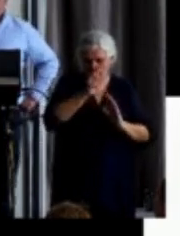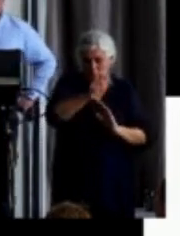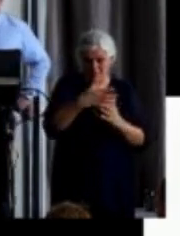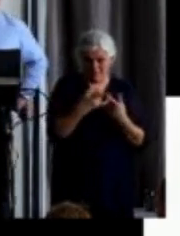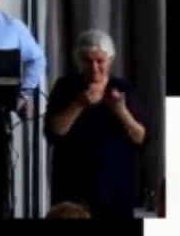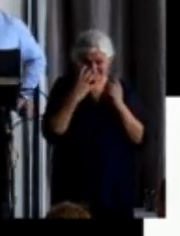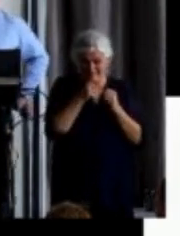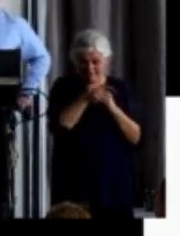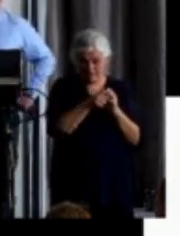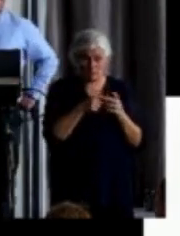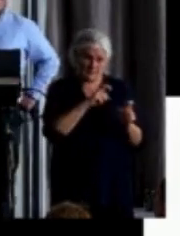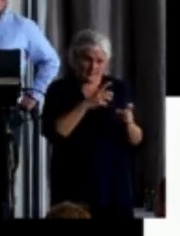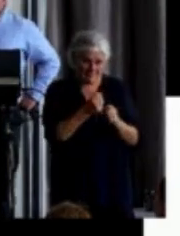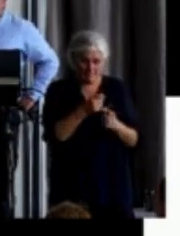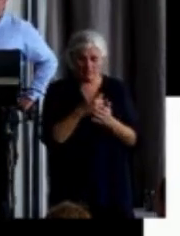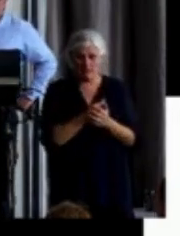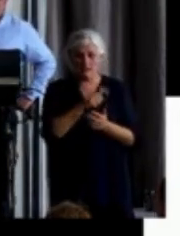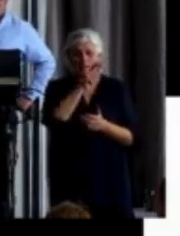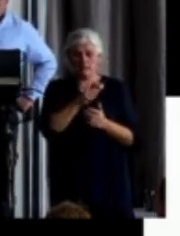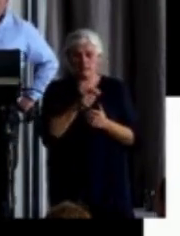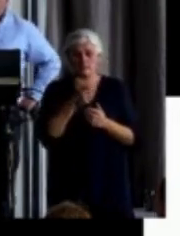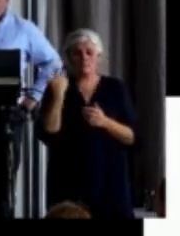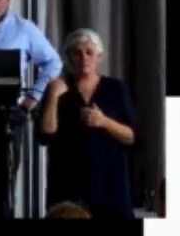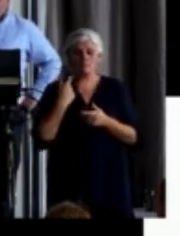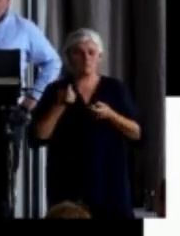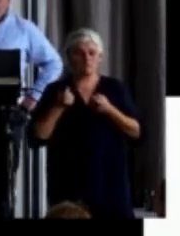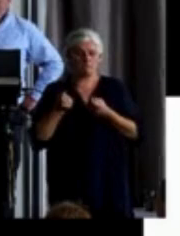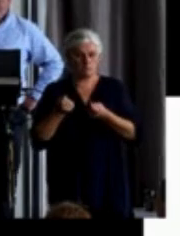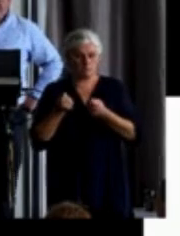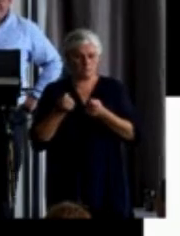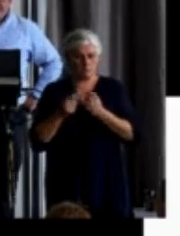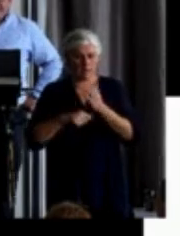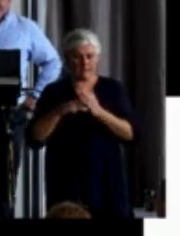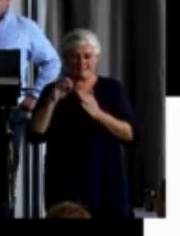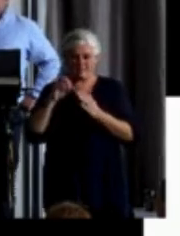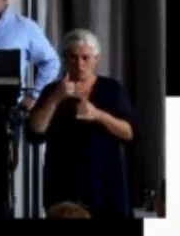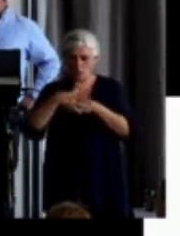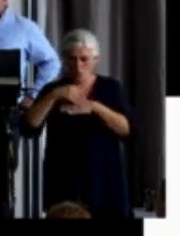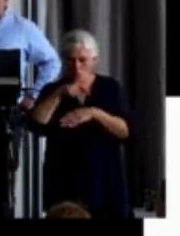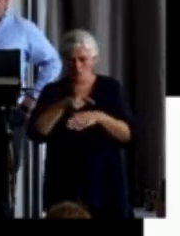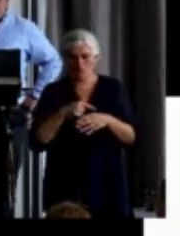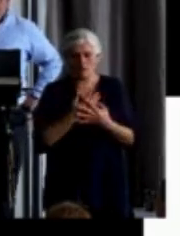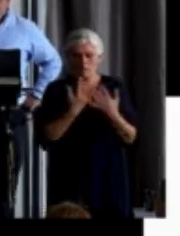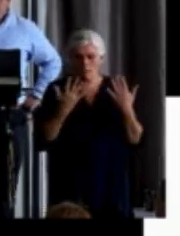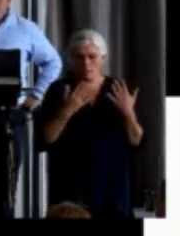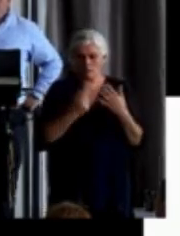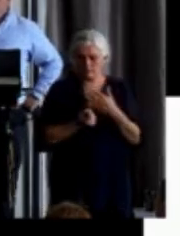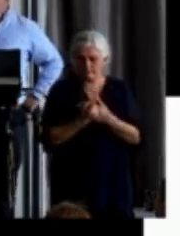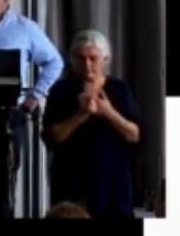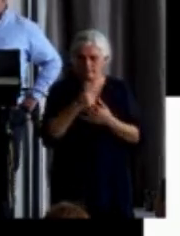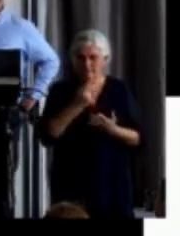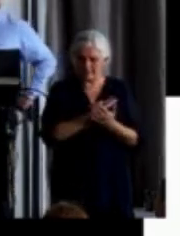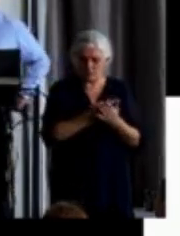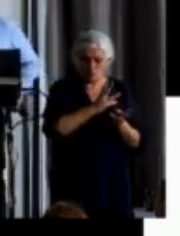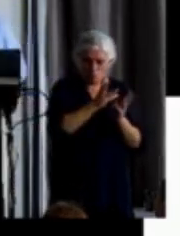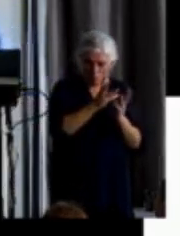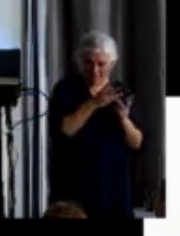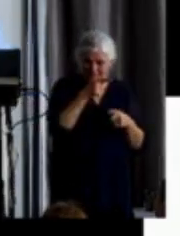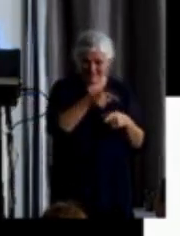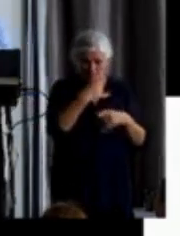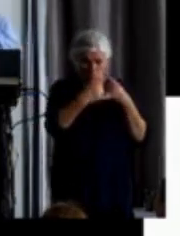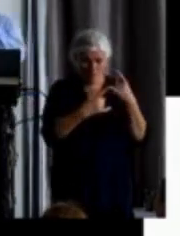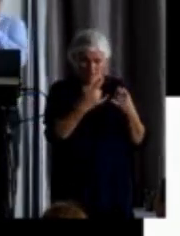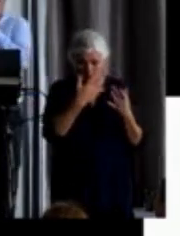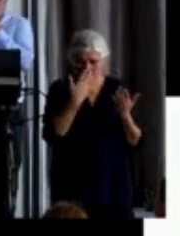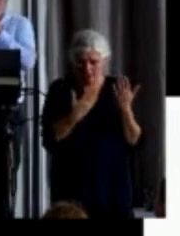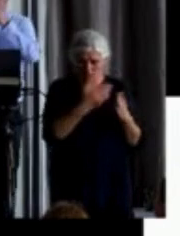had. So this person is a former cook, they're aged in their 50s, they had multiple seizures in work, and this is how it happened and